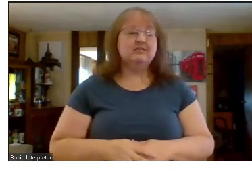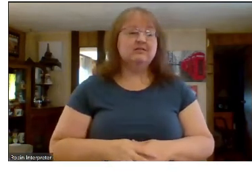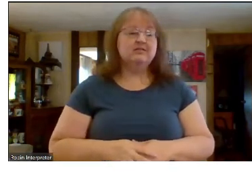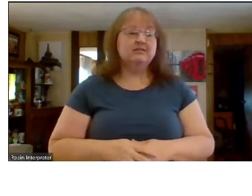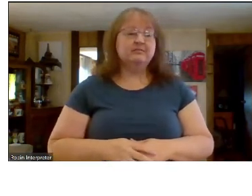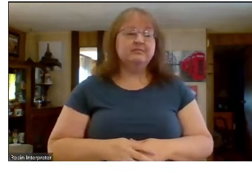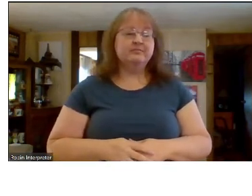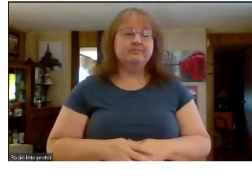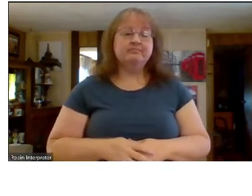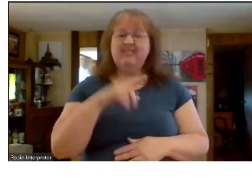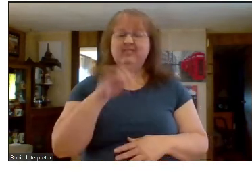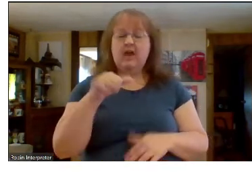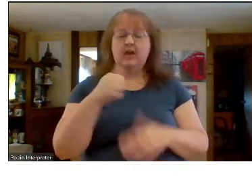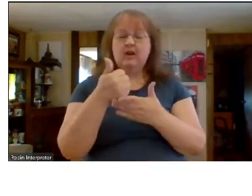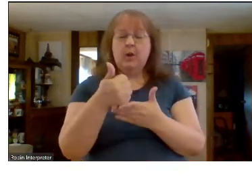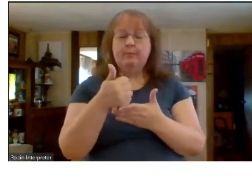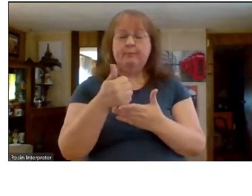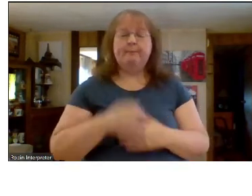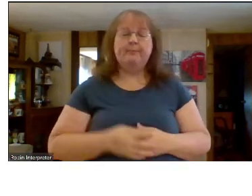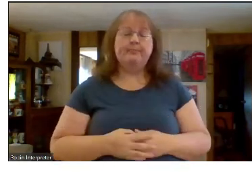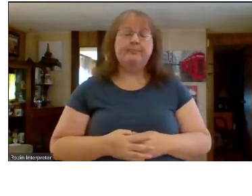or dots.